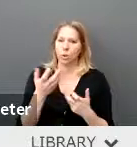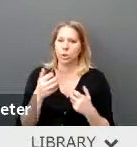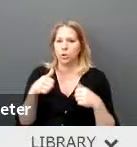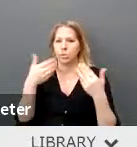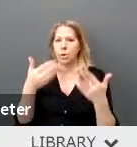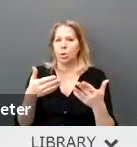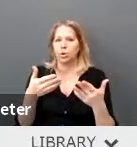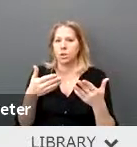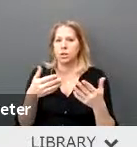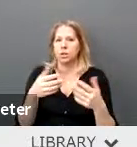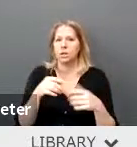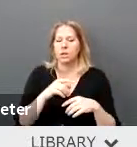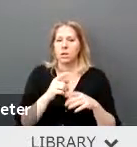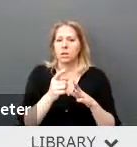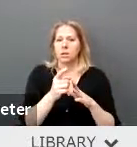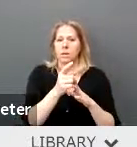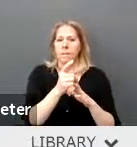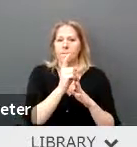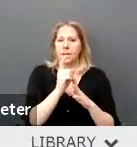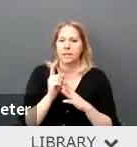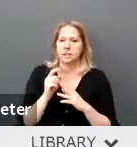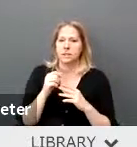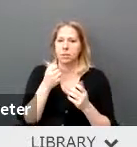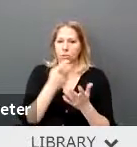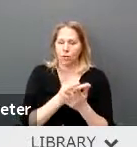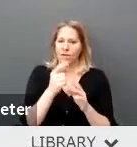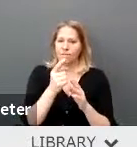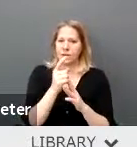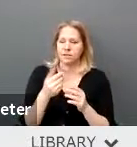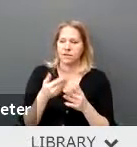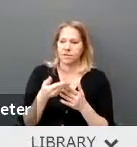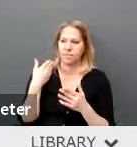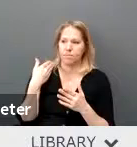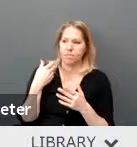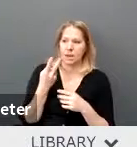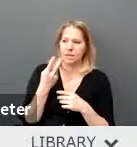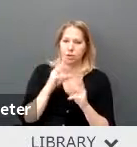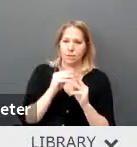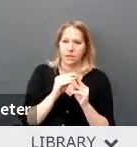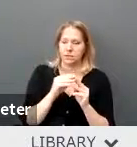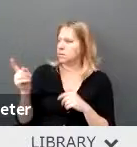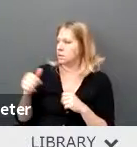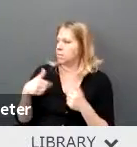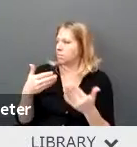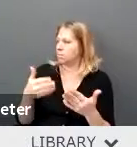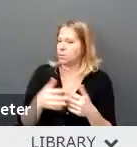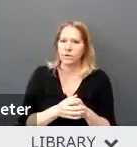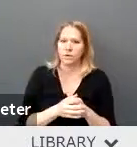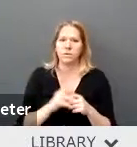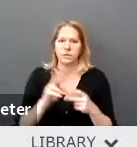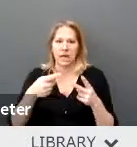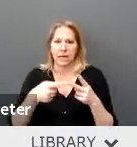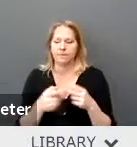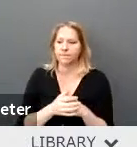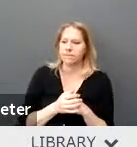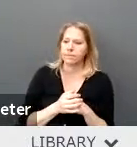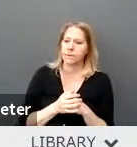Someone like to make a motion of the minutes of our past meetings? So moved.